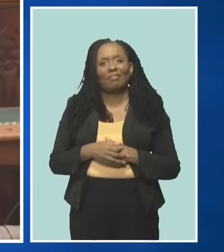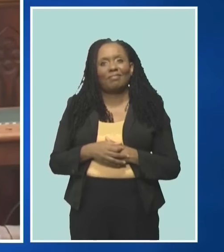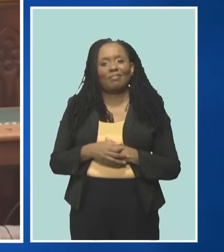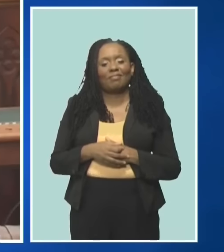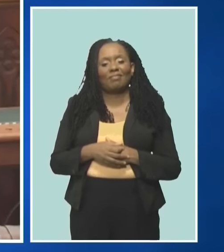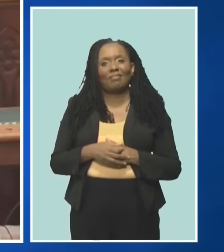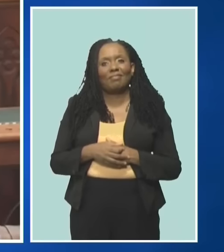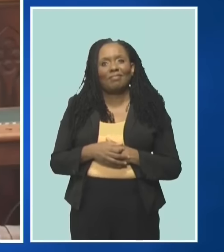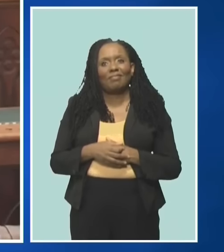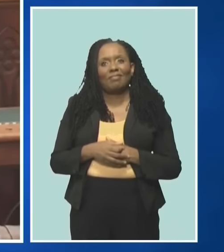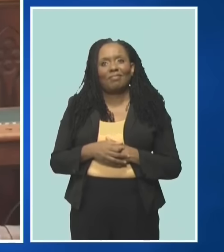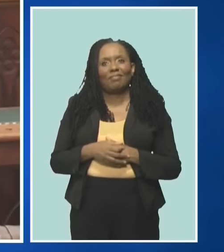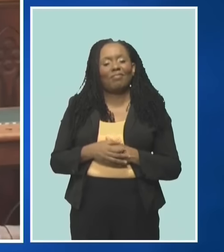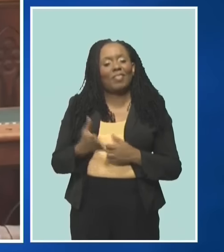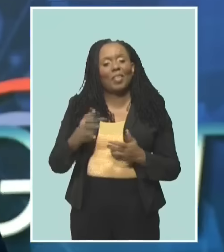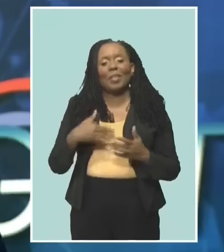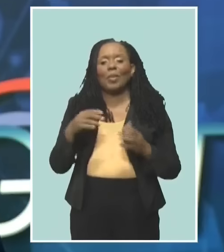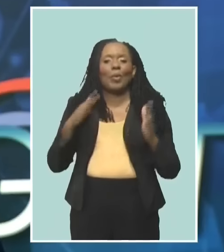with less trauma.